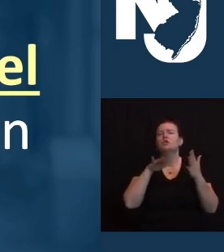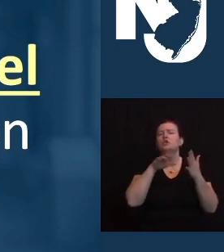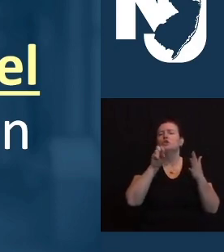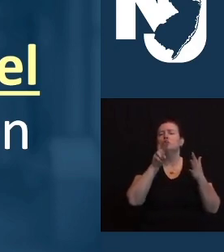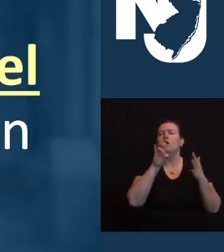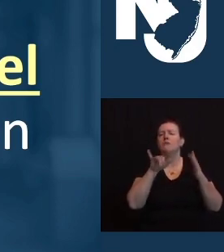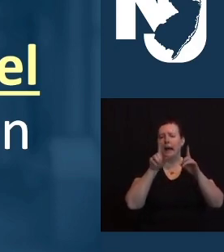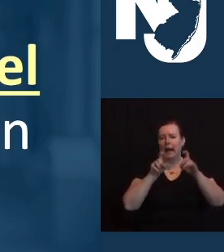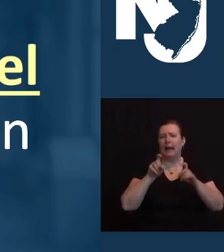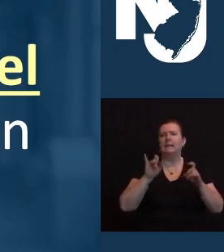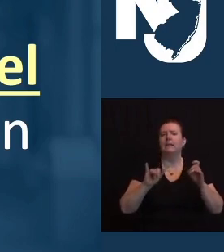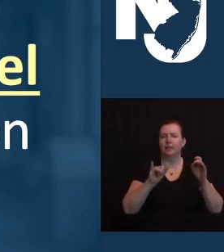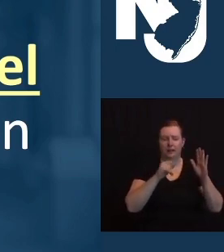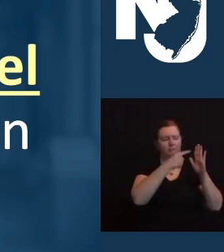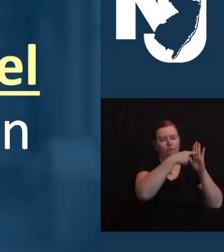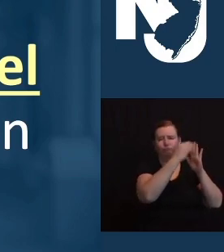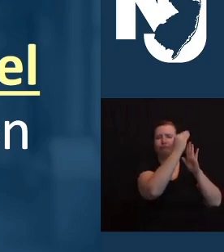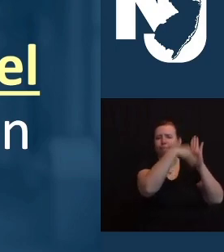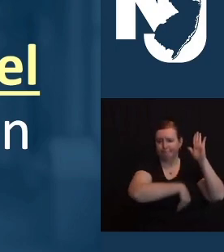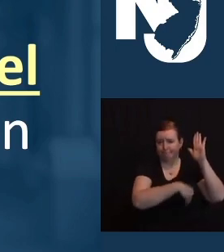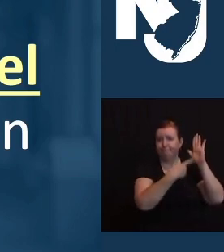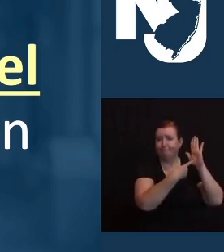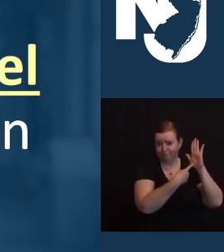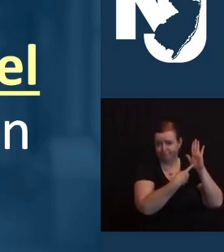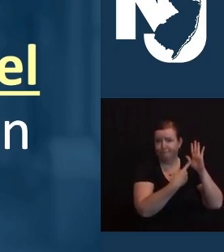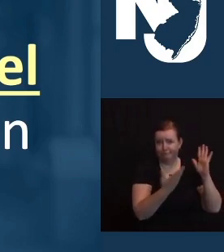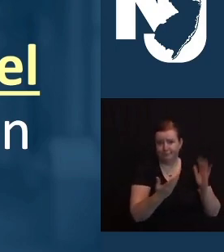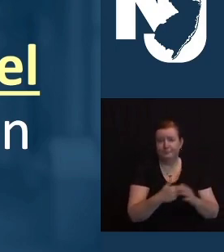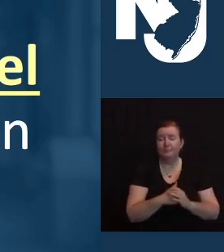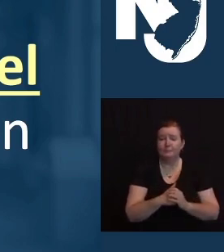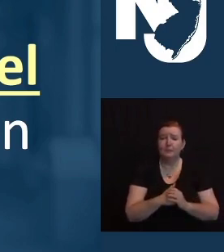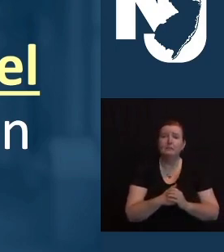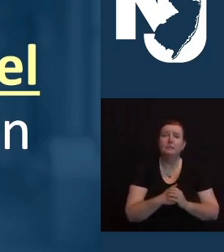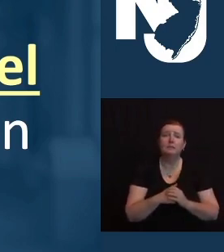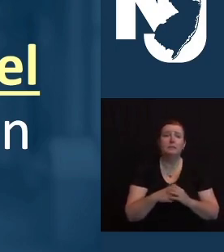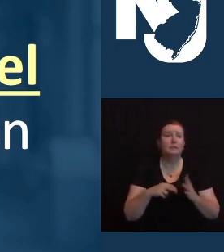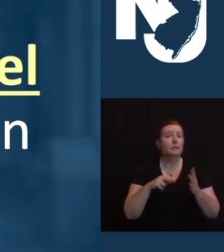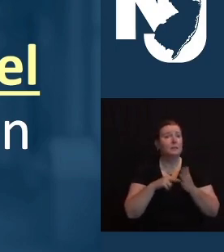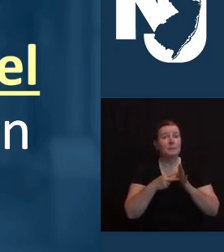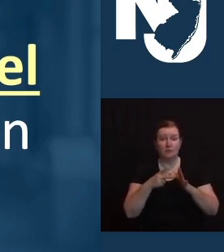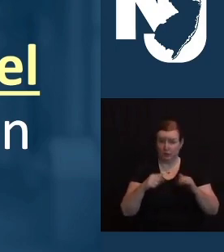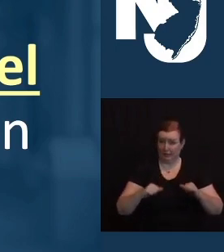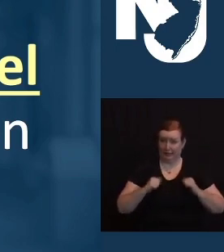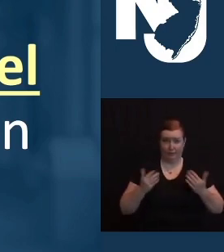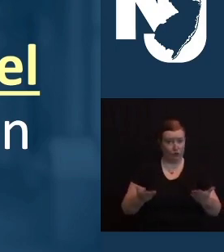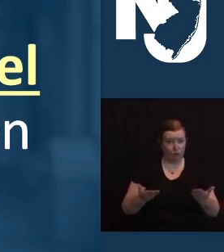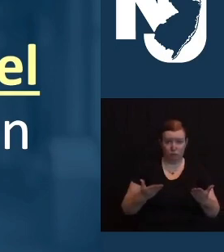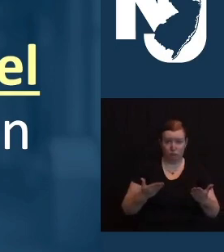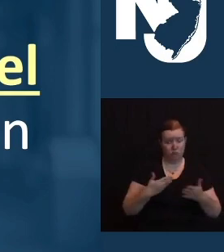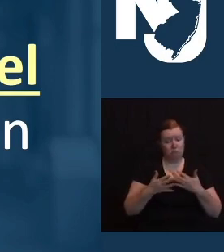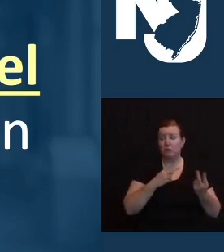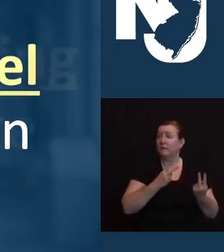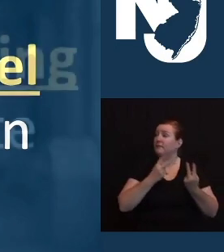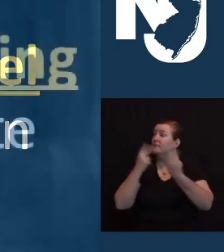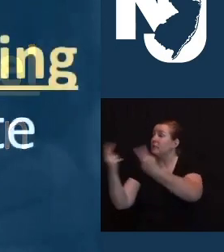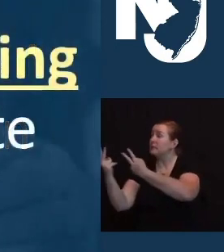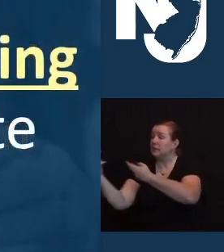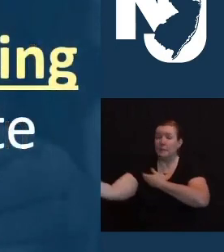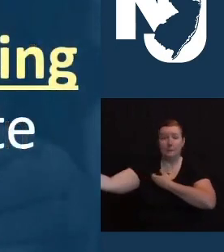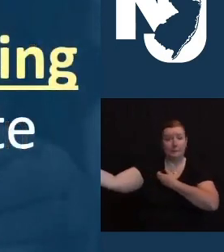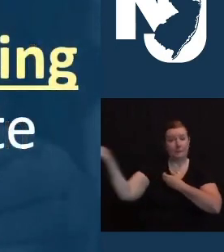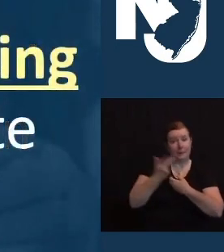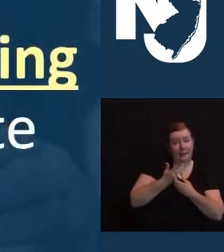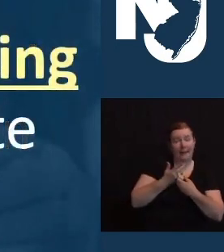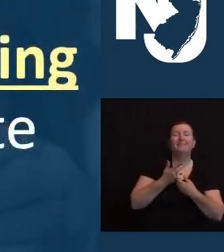mentioned, whether you are a visitor to our state or a New Jersey resident returning from one of these states. And we